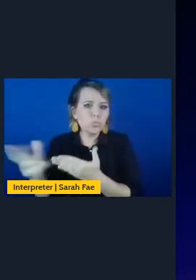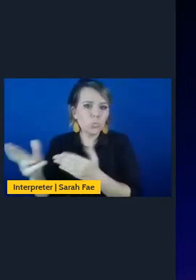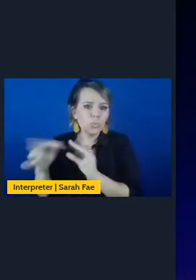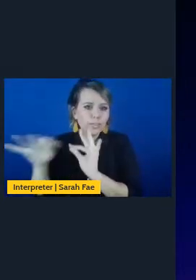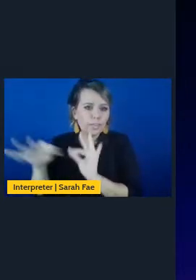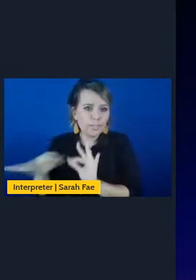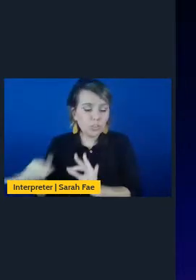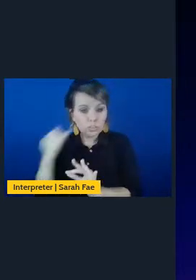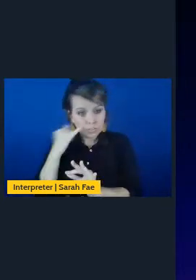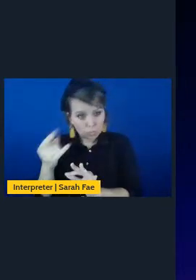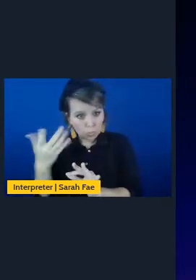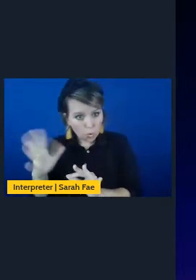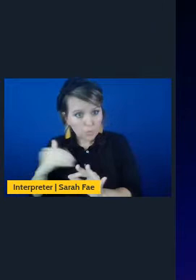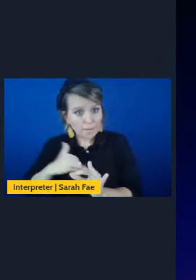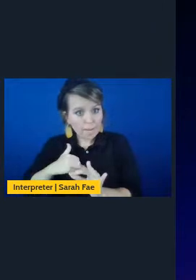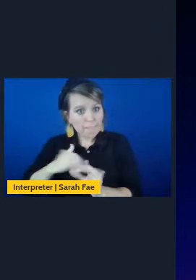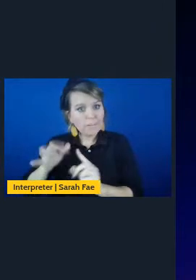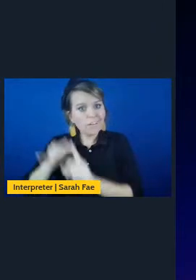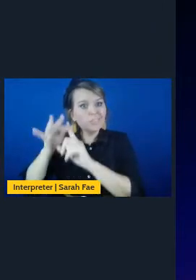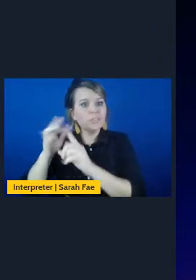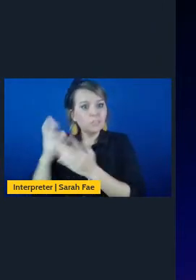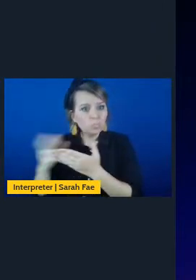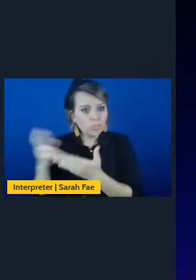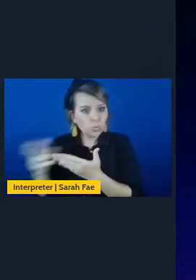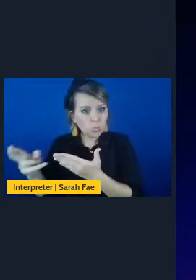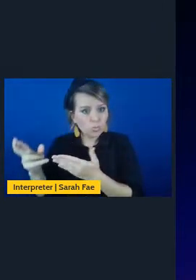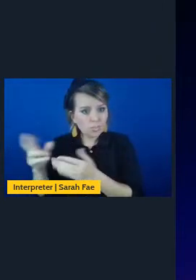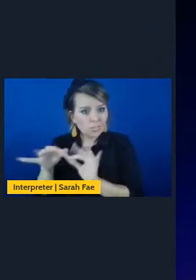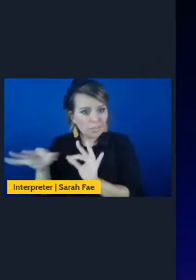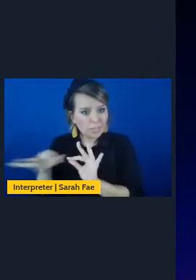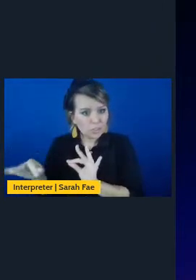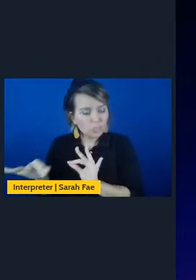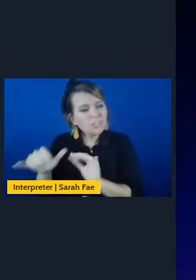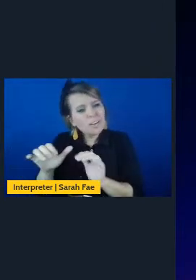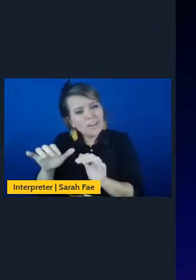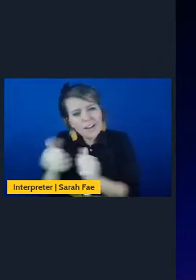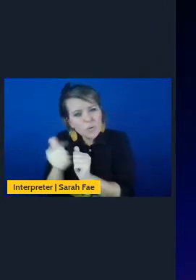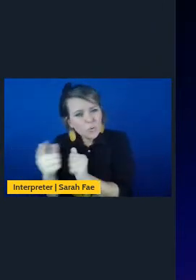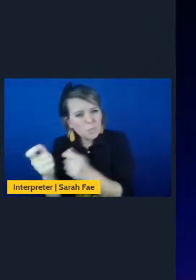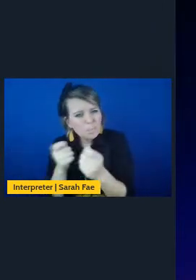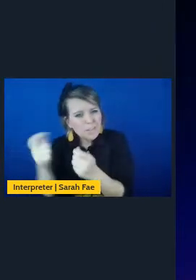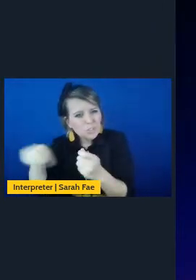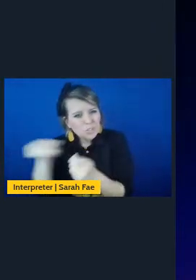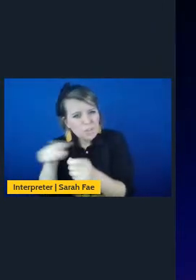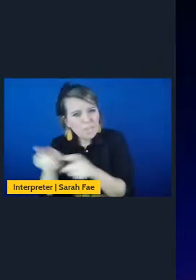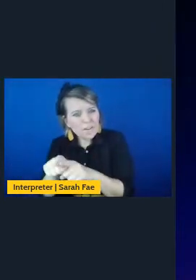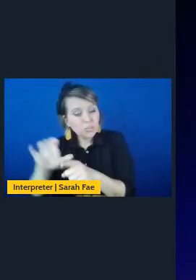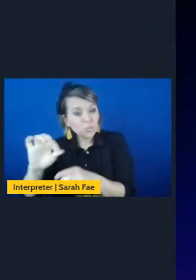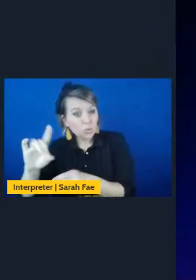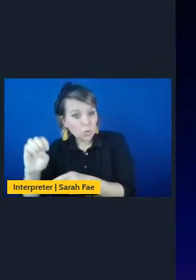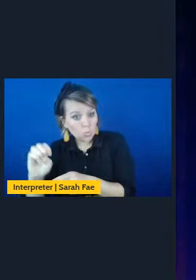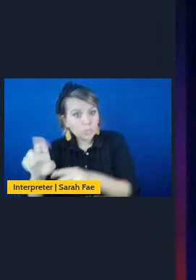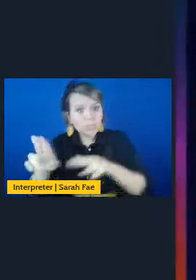existing custom resource definitions, how do you manage them as code using CDKs?